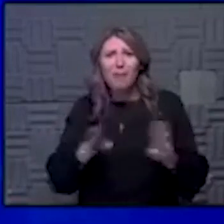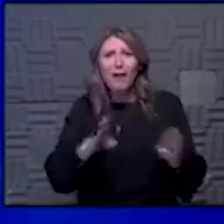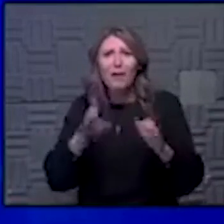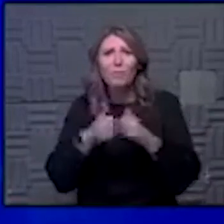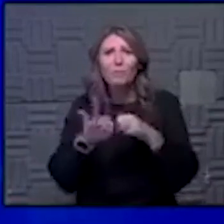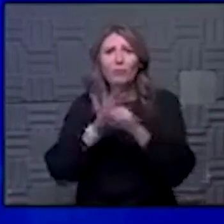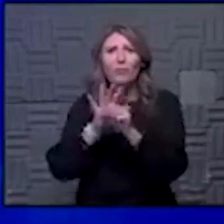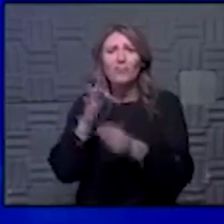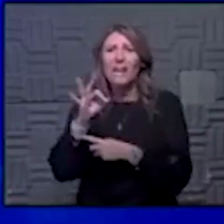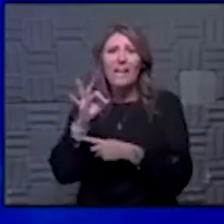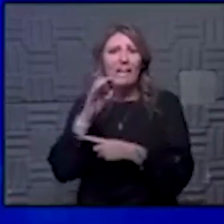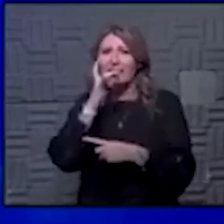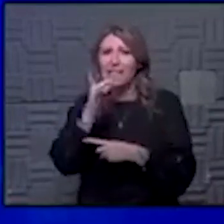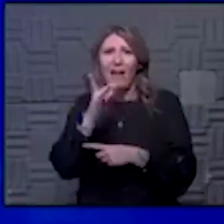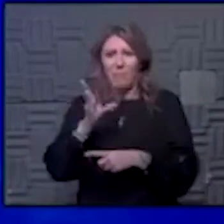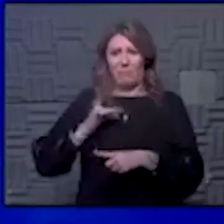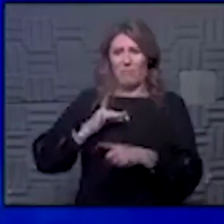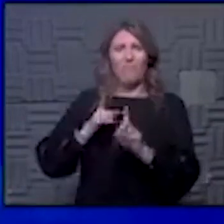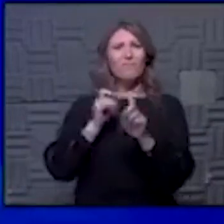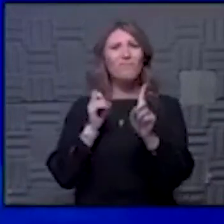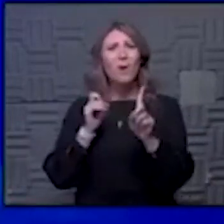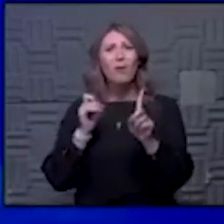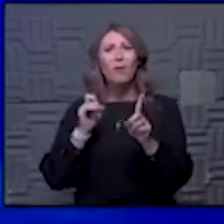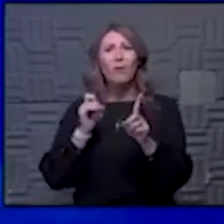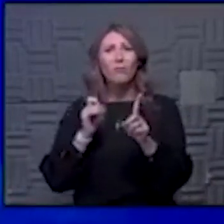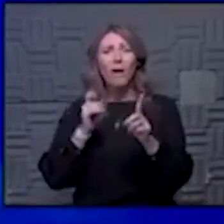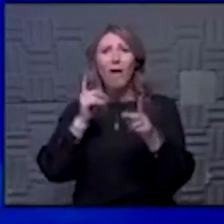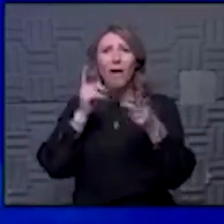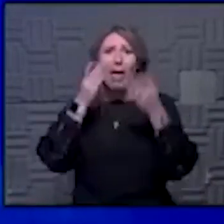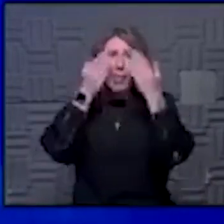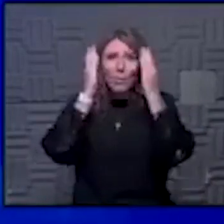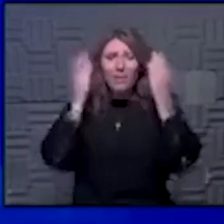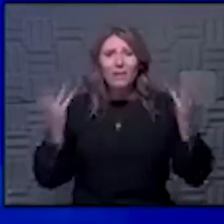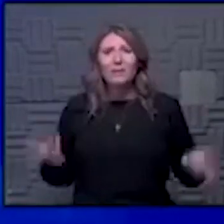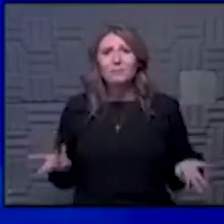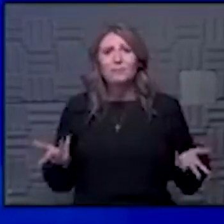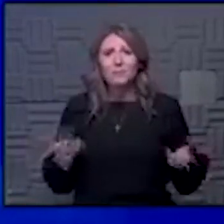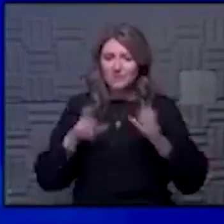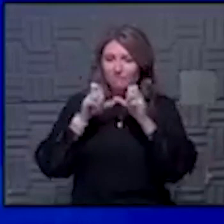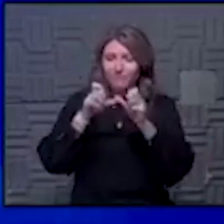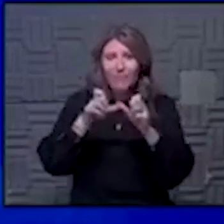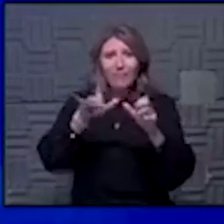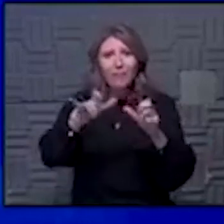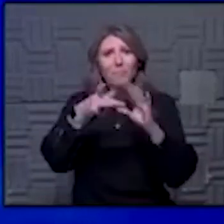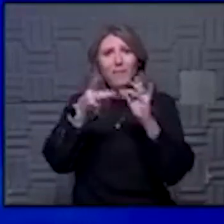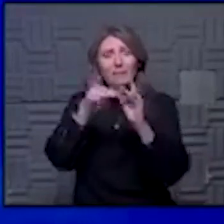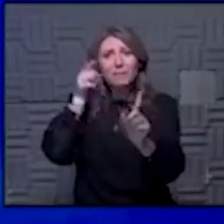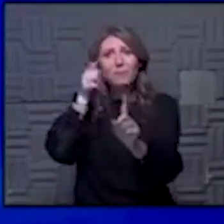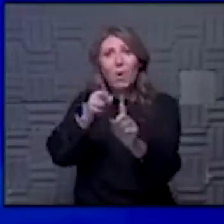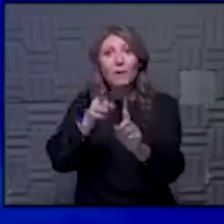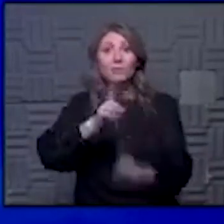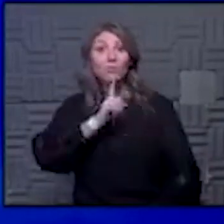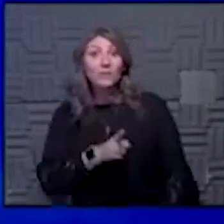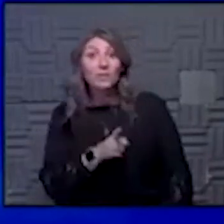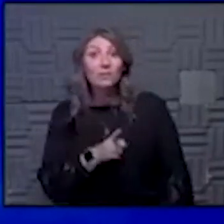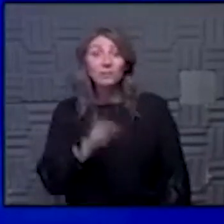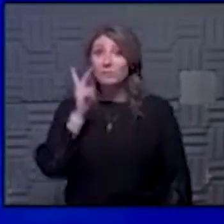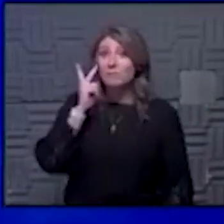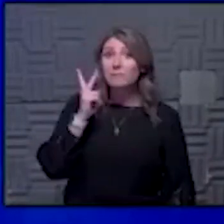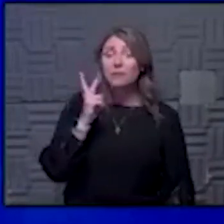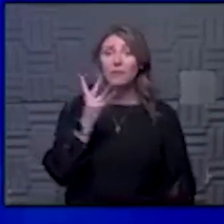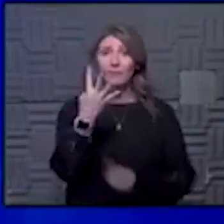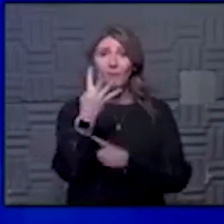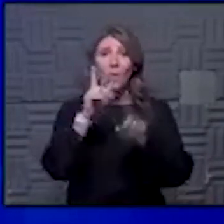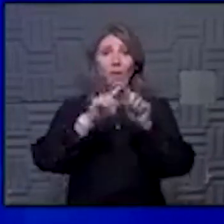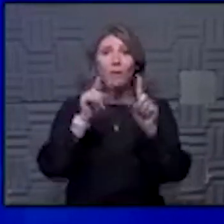by COVID on Halloween. So I think it's continuing that message of trying to get people convinced that it's real. You see it in 4 different